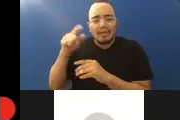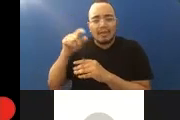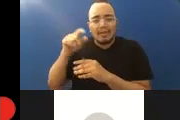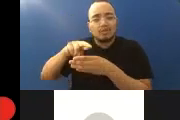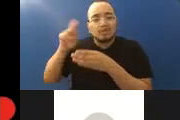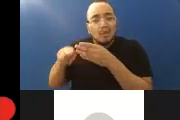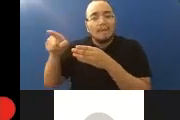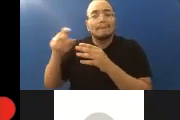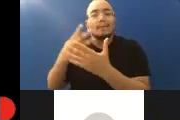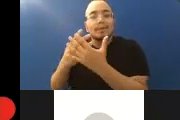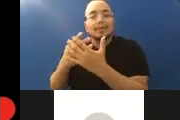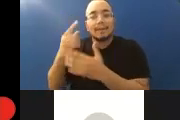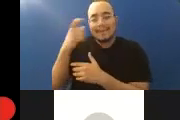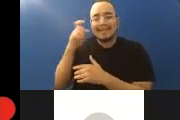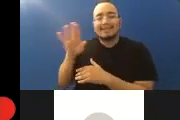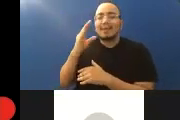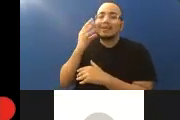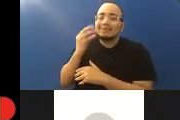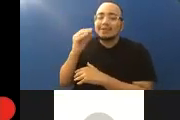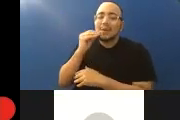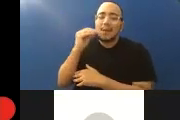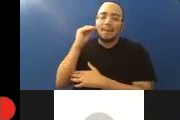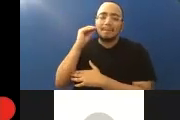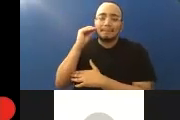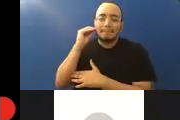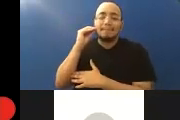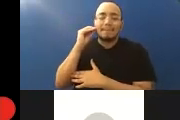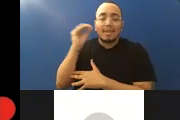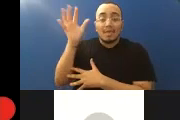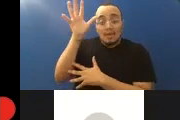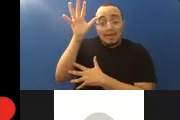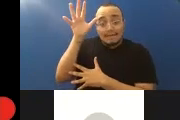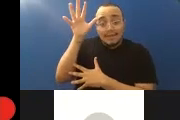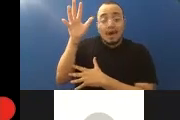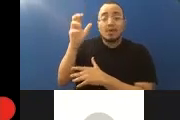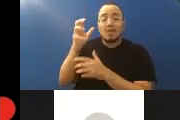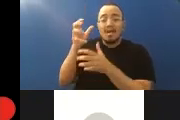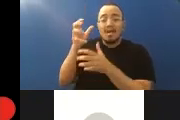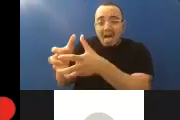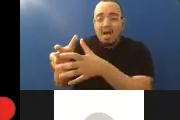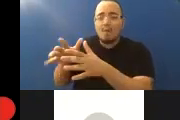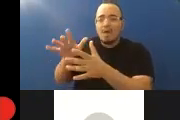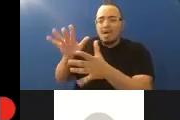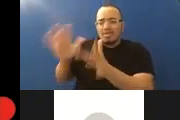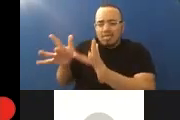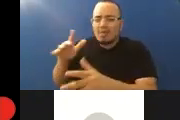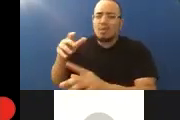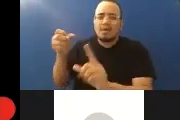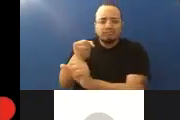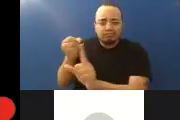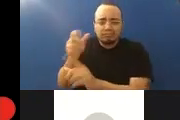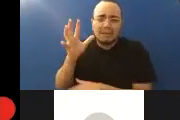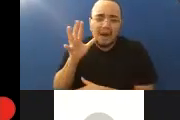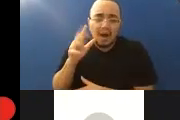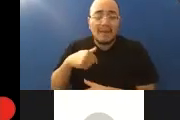of the household. It's because of seeing their father put their hands on the mother and the mother not really fighting back or